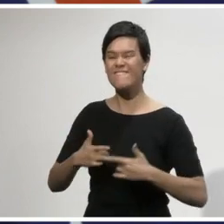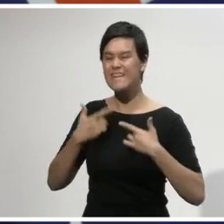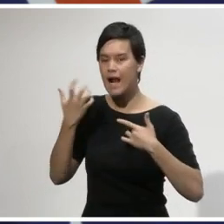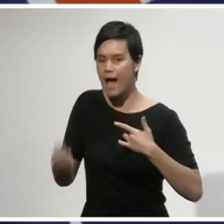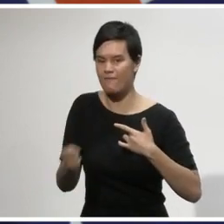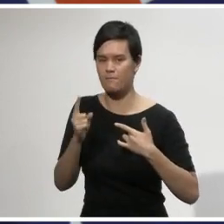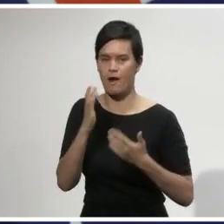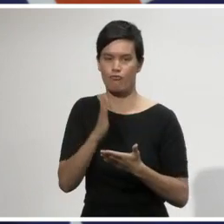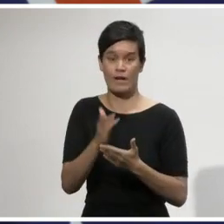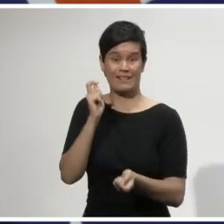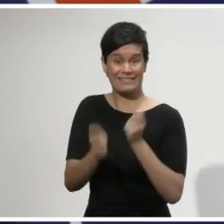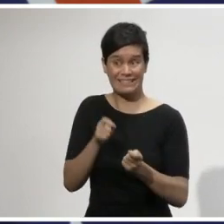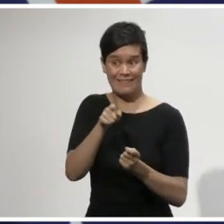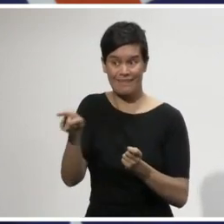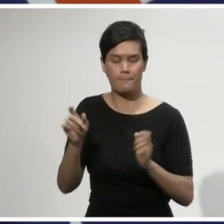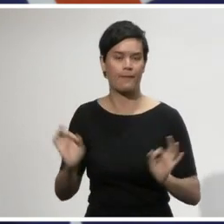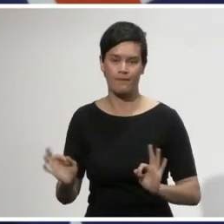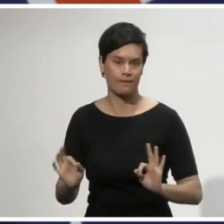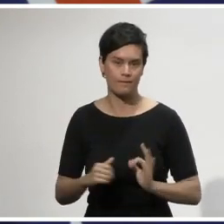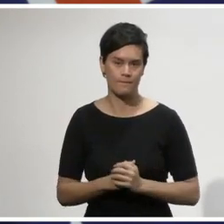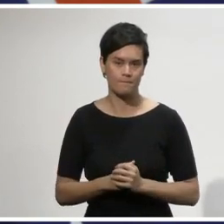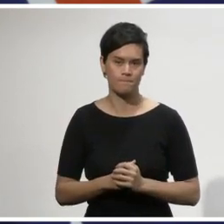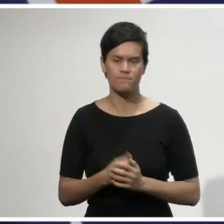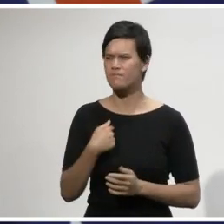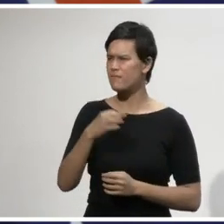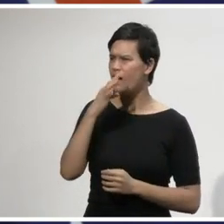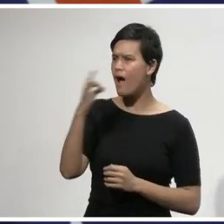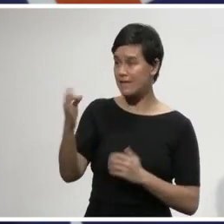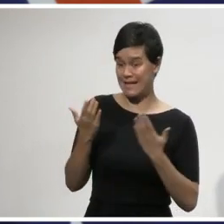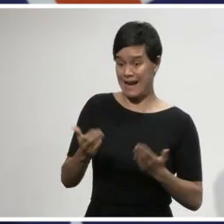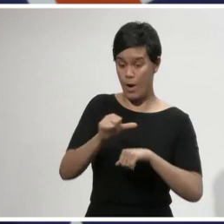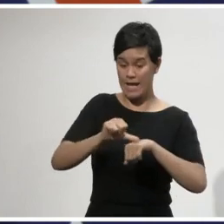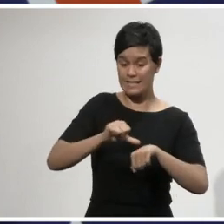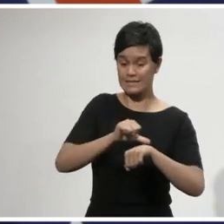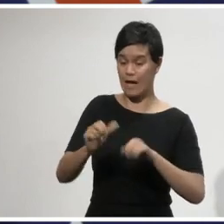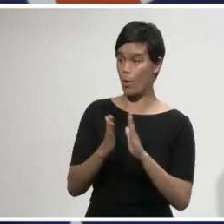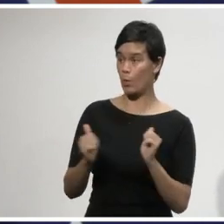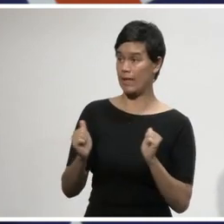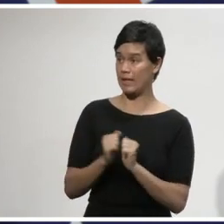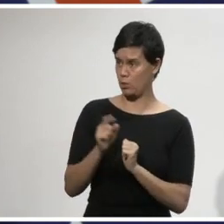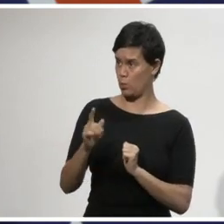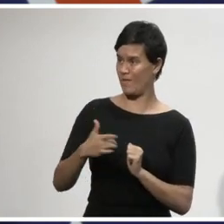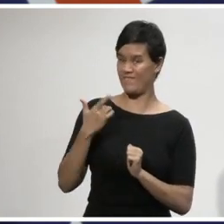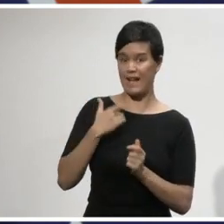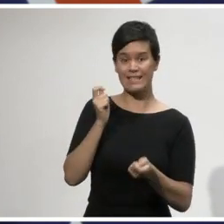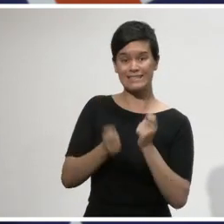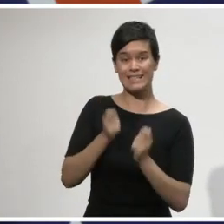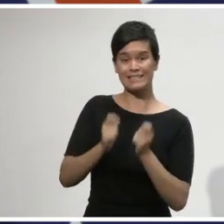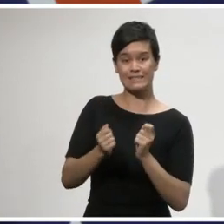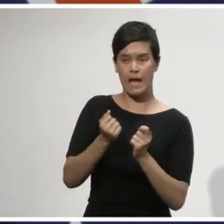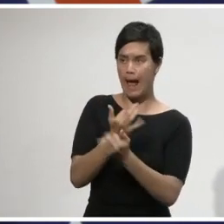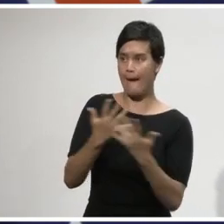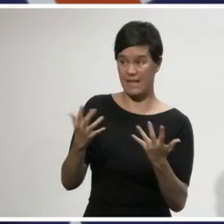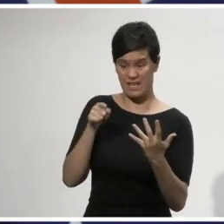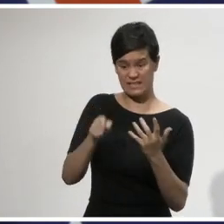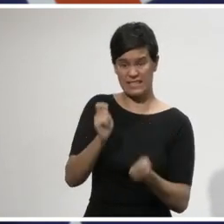of testing numbers at the weekend. With it going into the long Easter weekend, are you expecting much of an impact on those testing numbers?